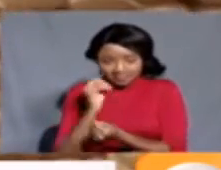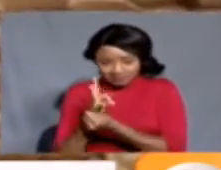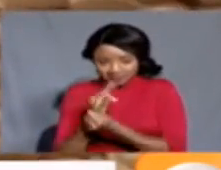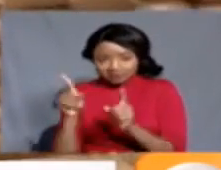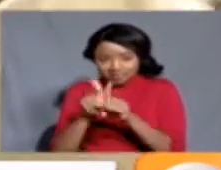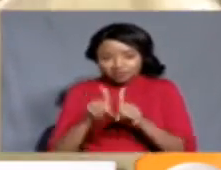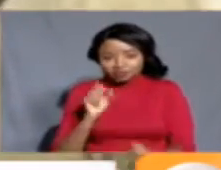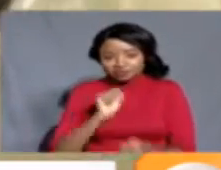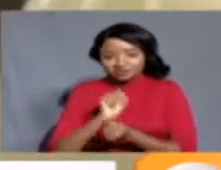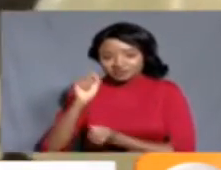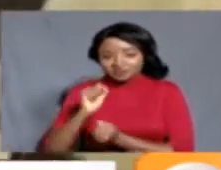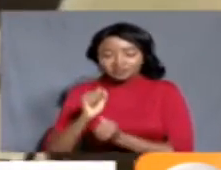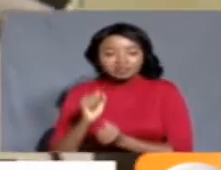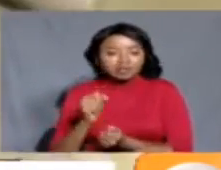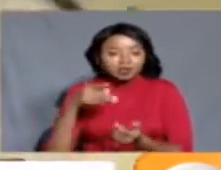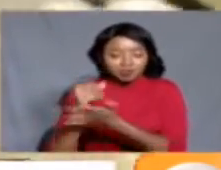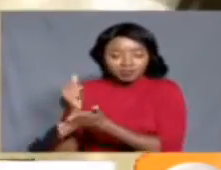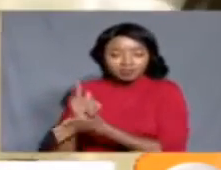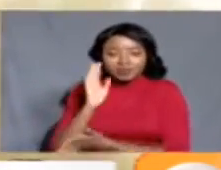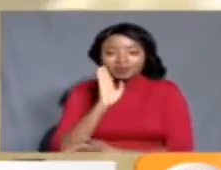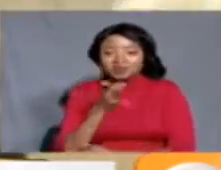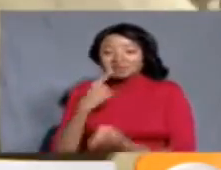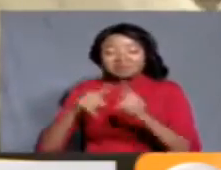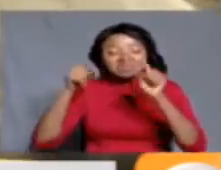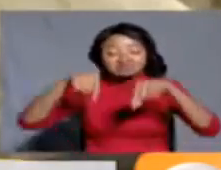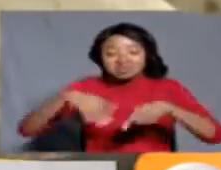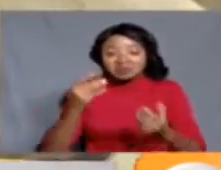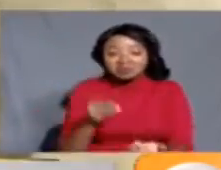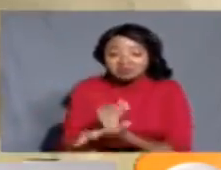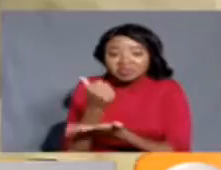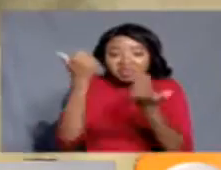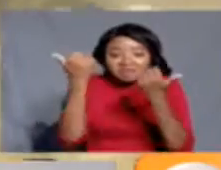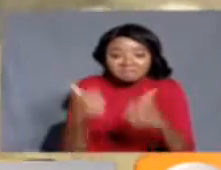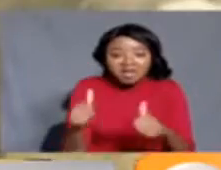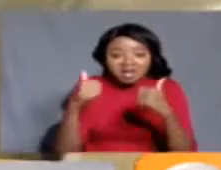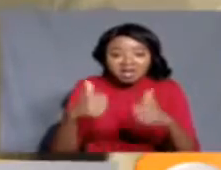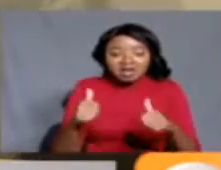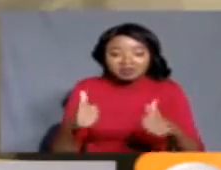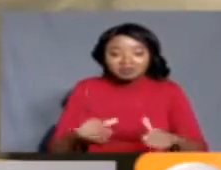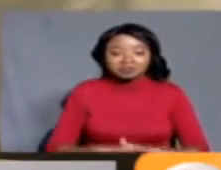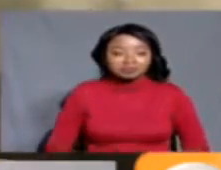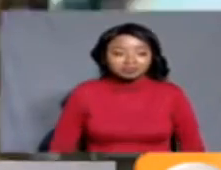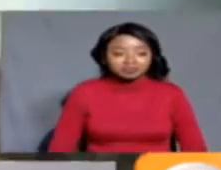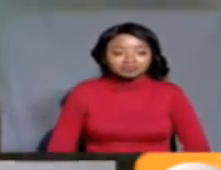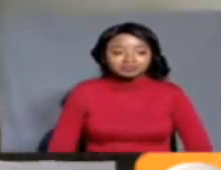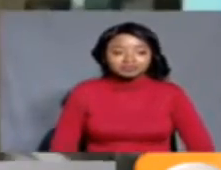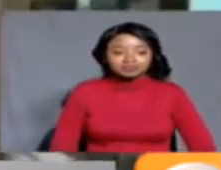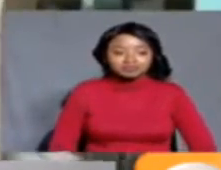state-owned millers, currently riddled in debt, but lined up for sale through privatization.